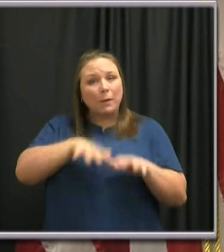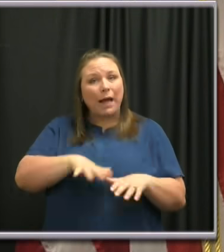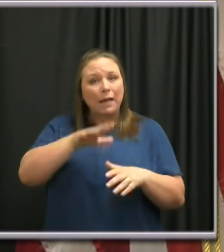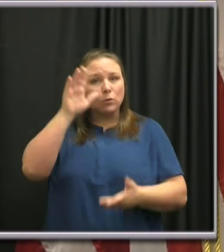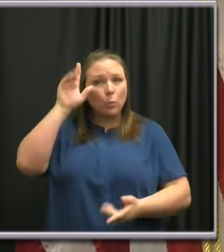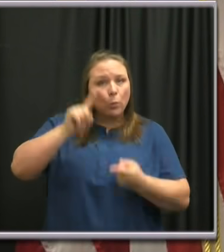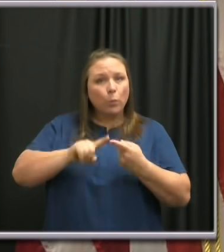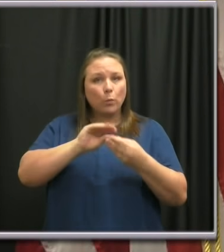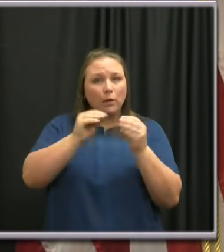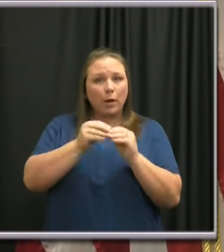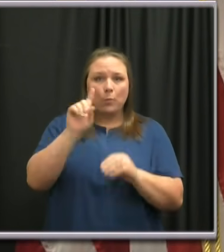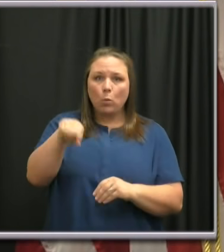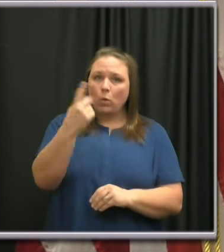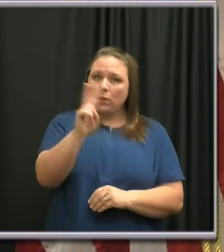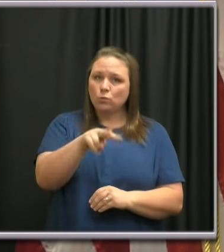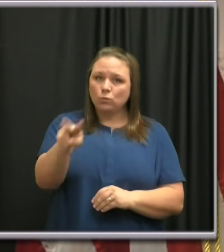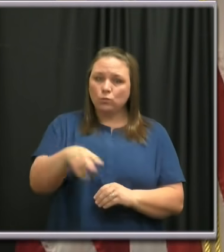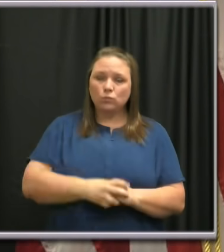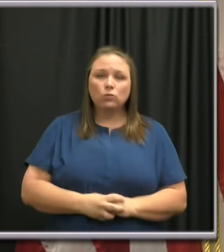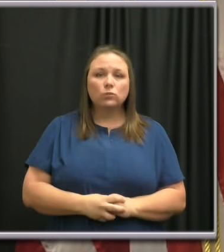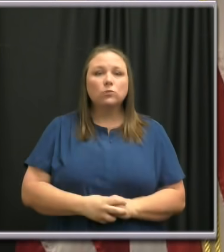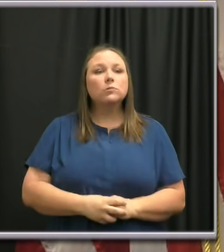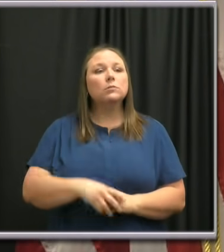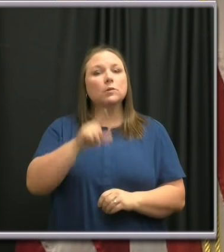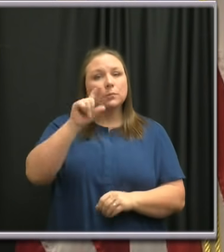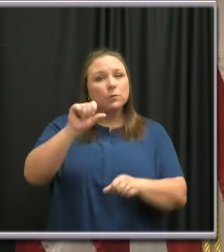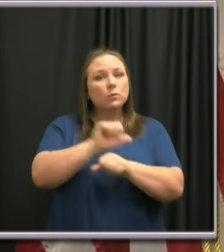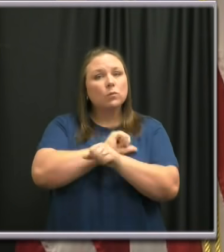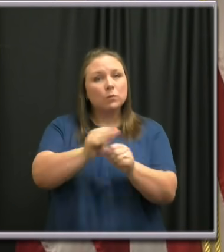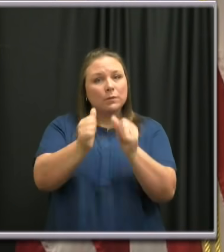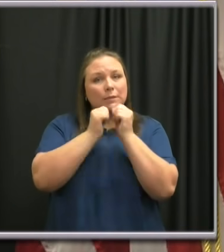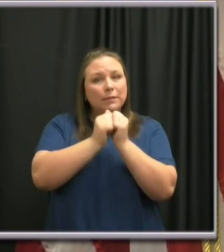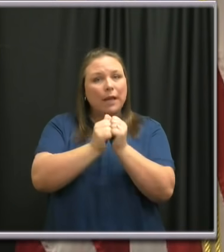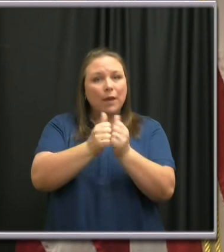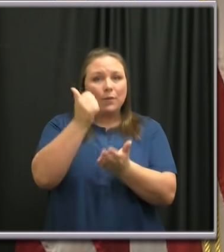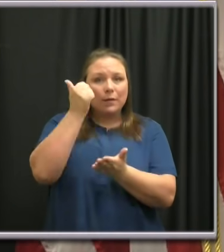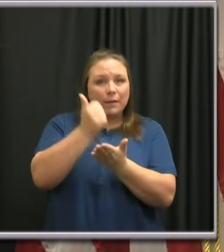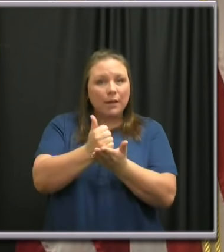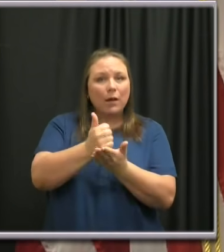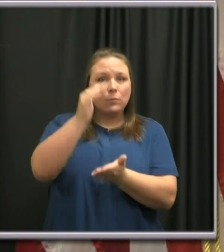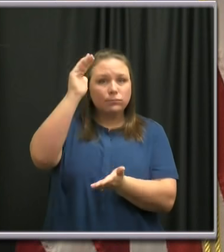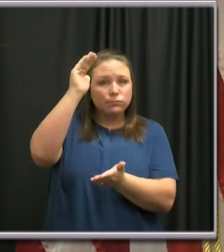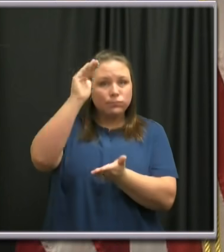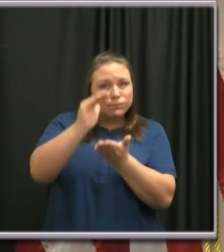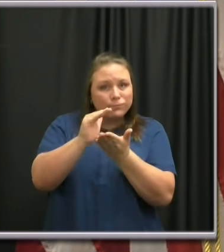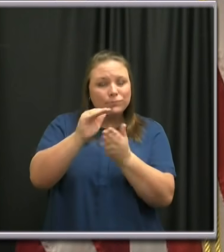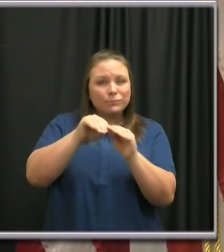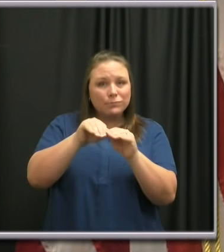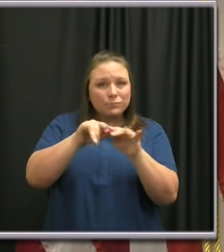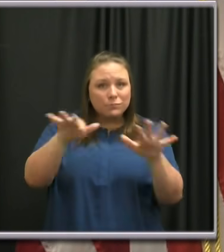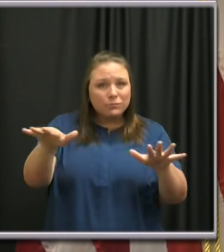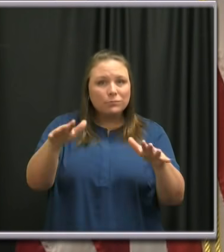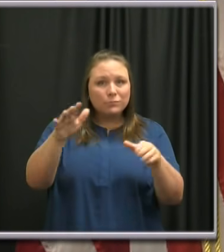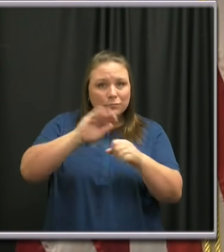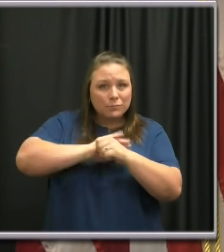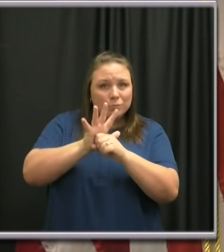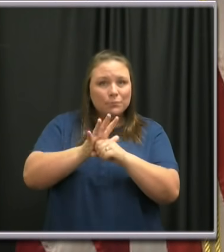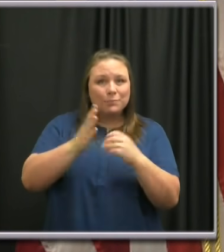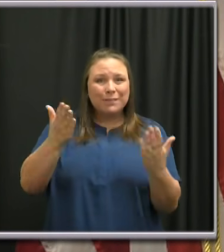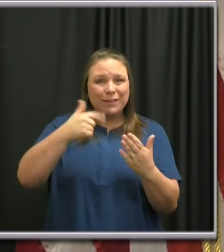22. We must work together to further flatten the curve of the coronavirus in our